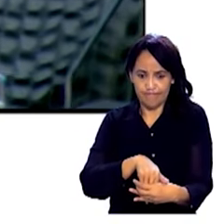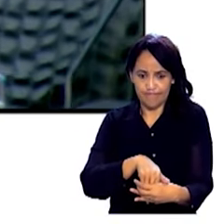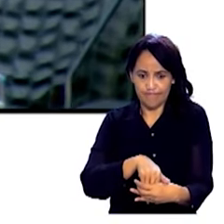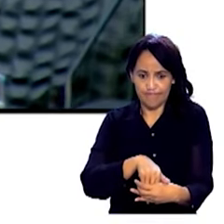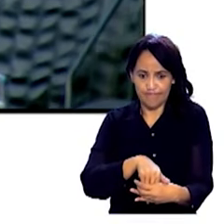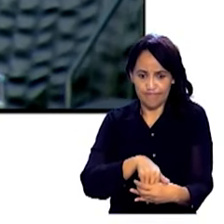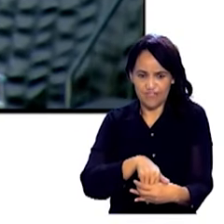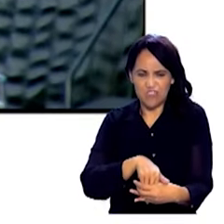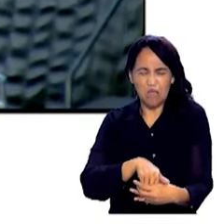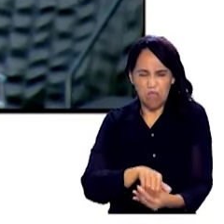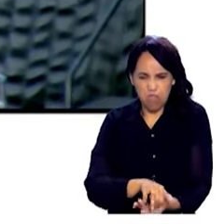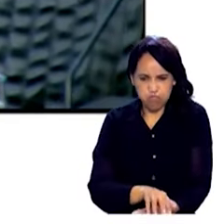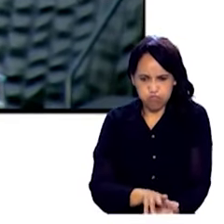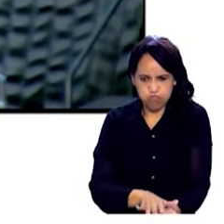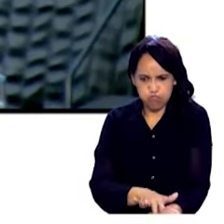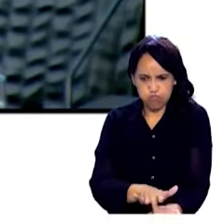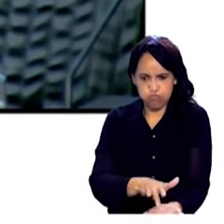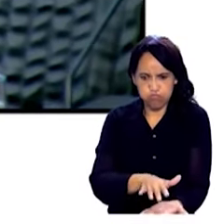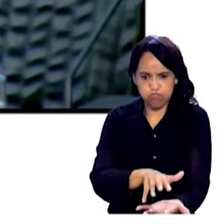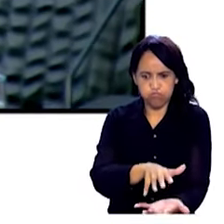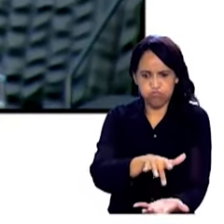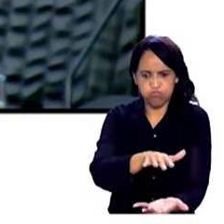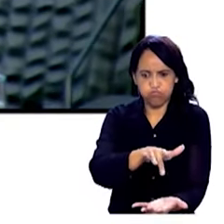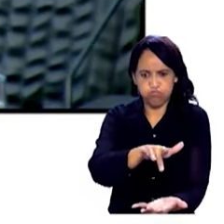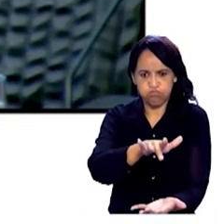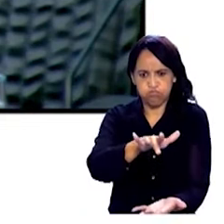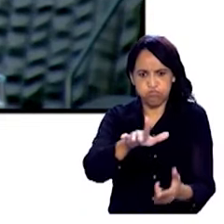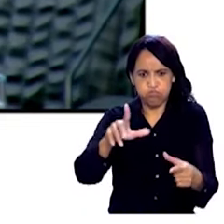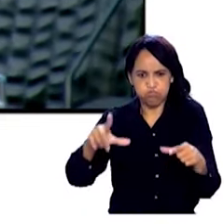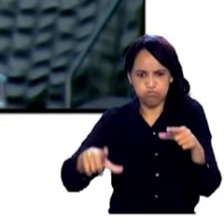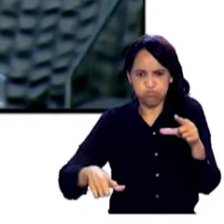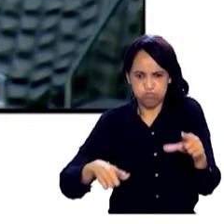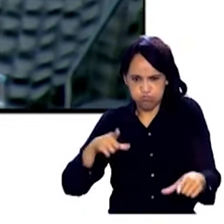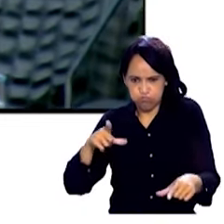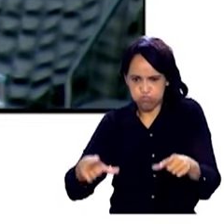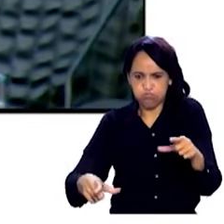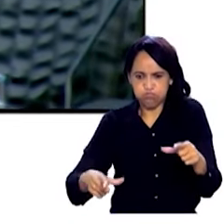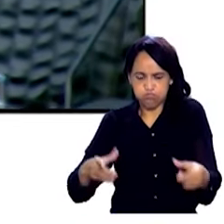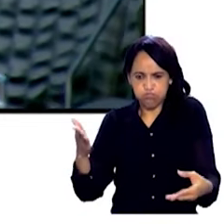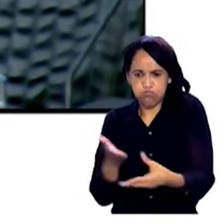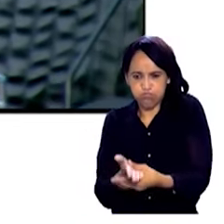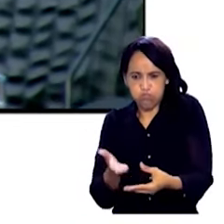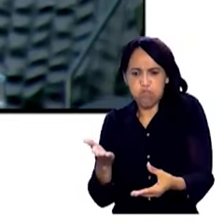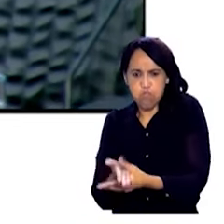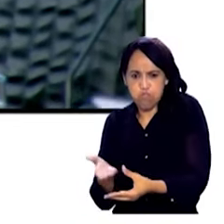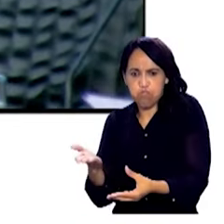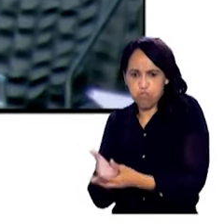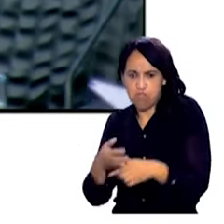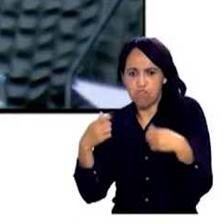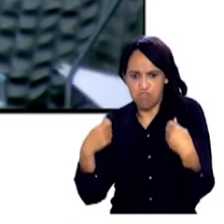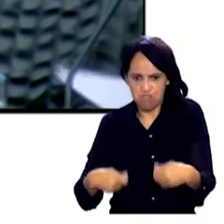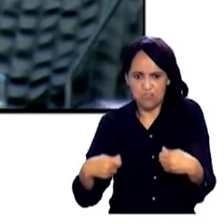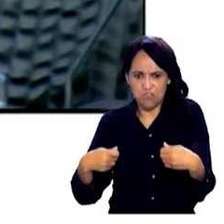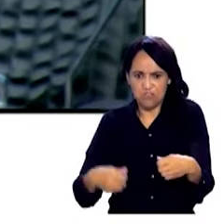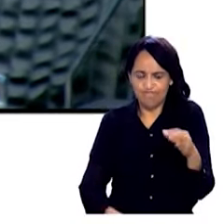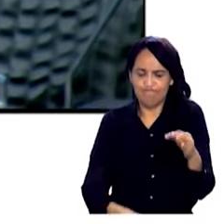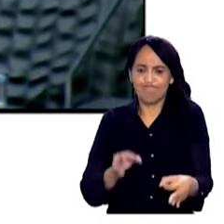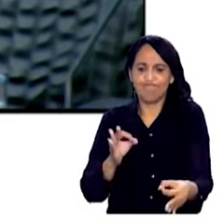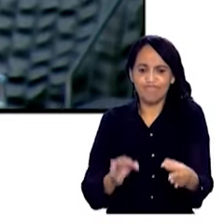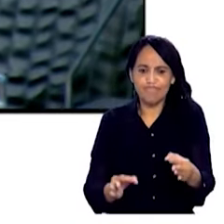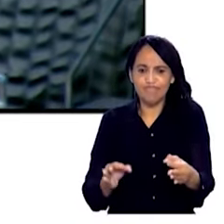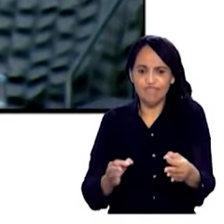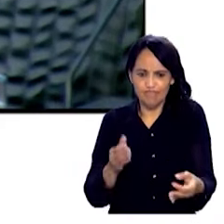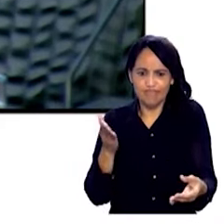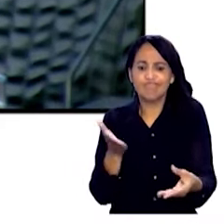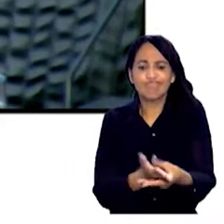approximately 1000i petitions filed those 70 cases T to be some the most